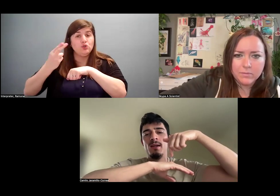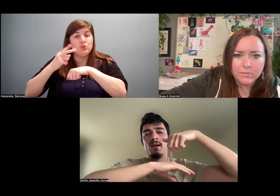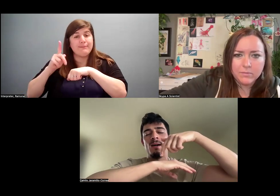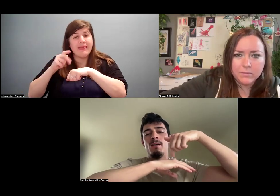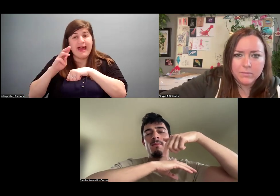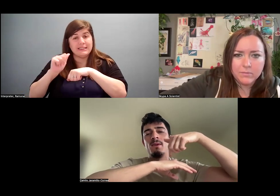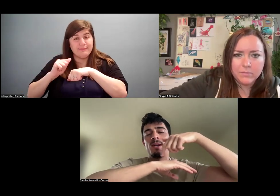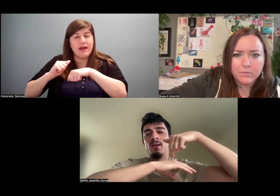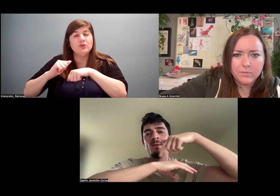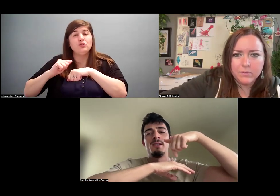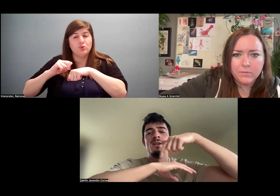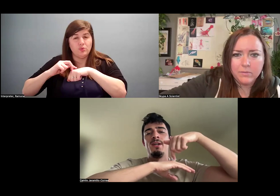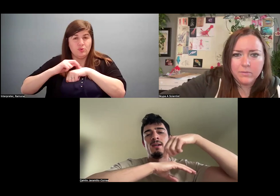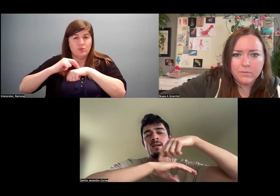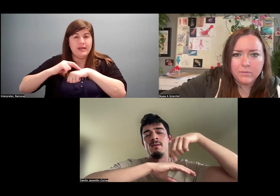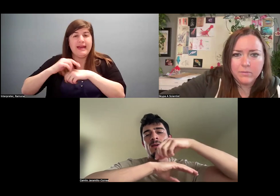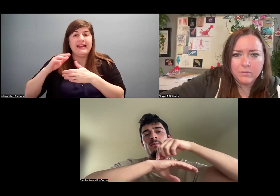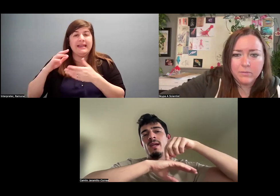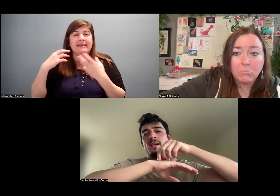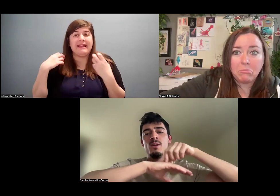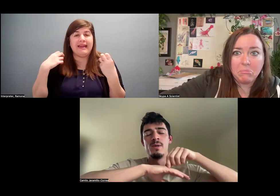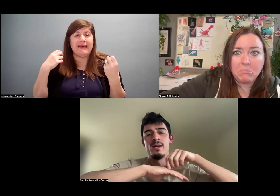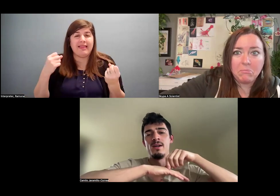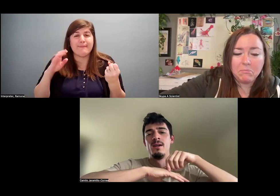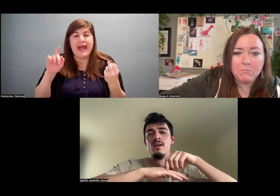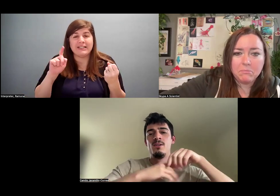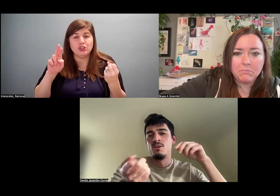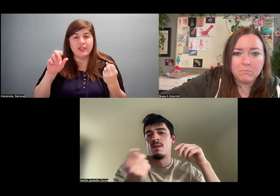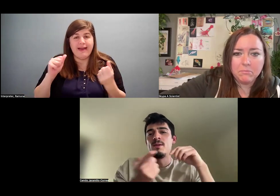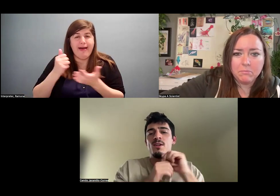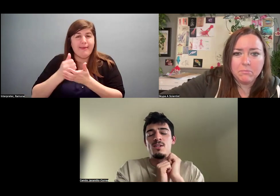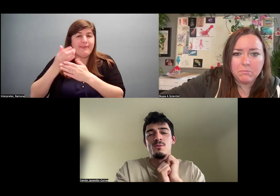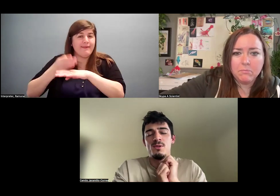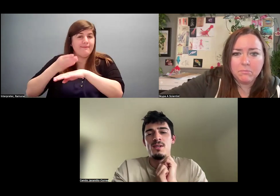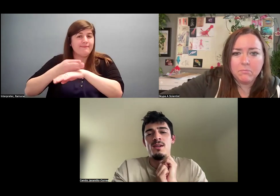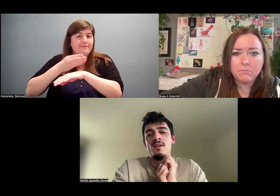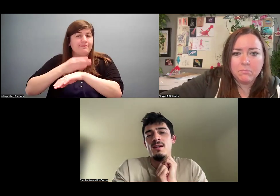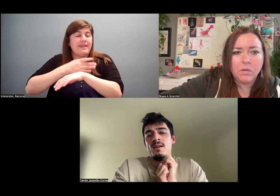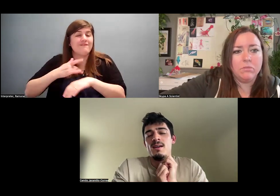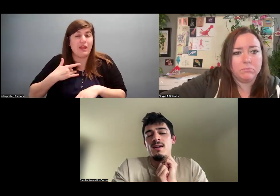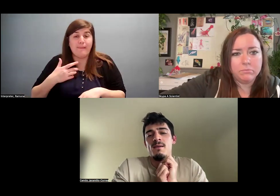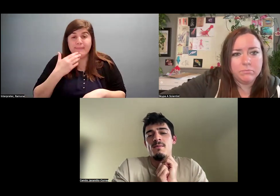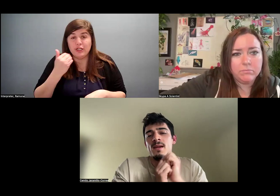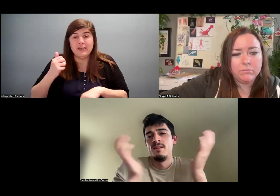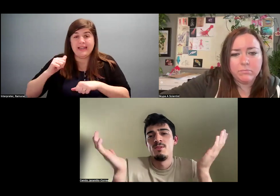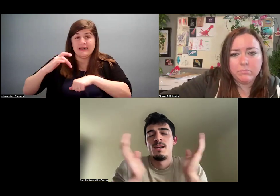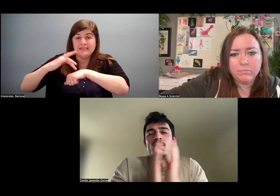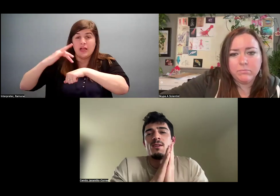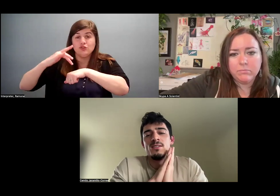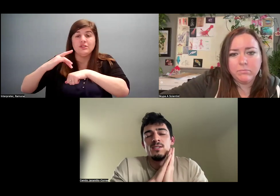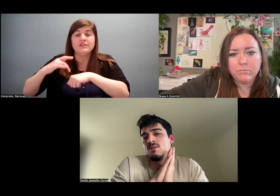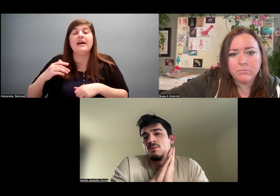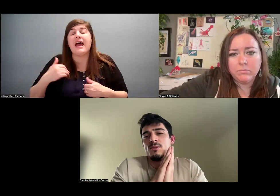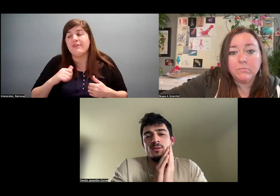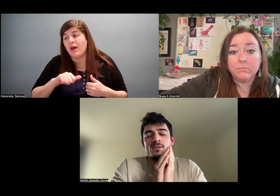like kill the bacteria and like make it heal better. So there's plasma that you can touch with your skin. Whoa, Uh, and then there's plasma